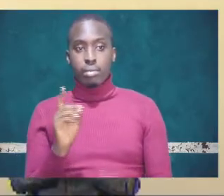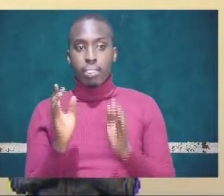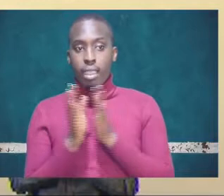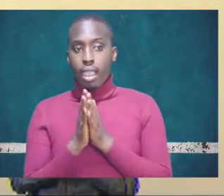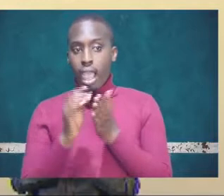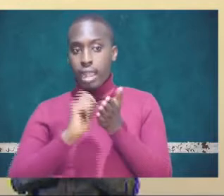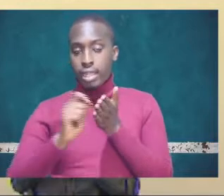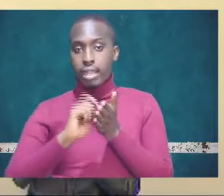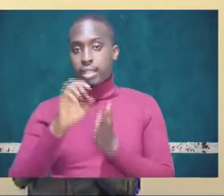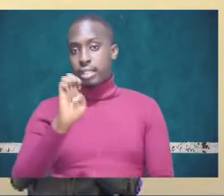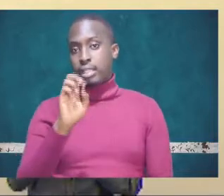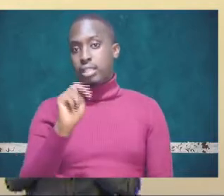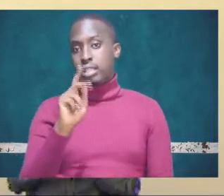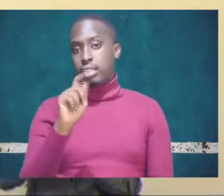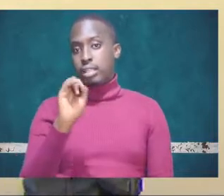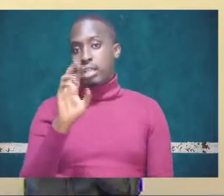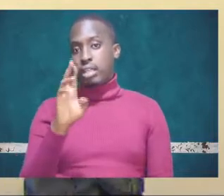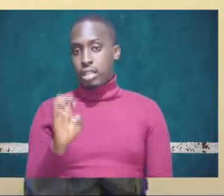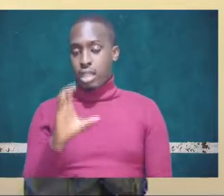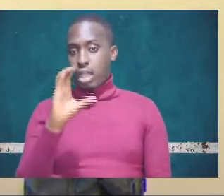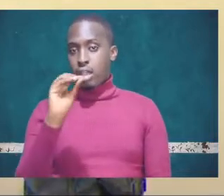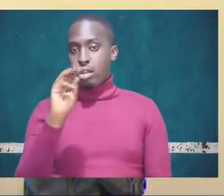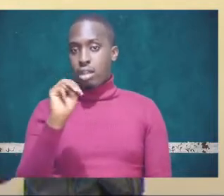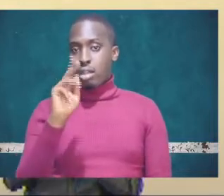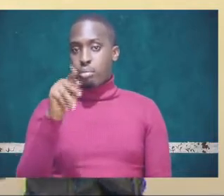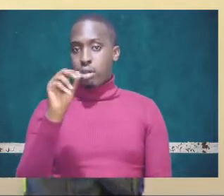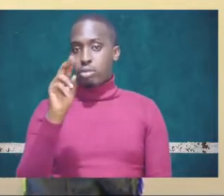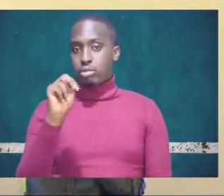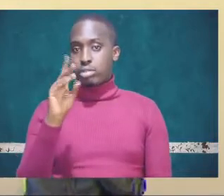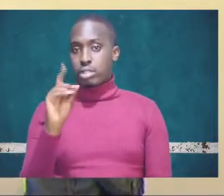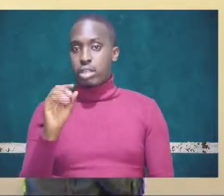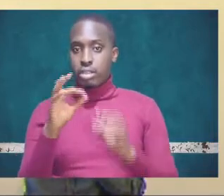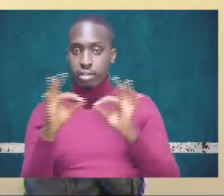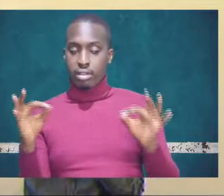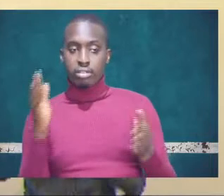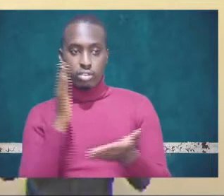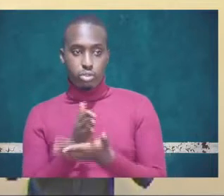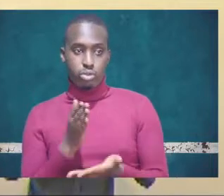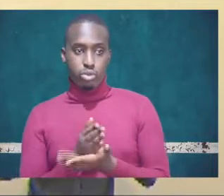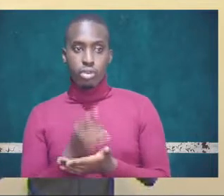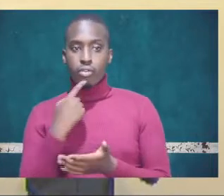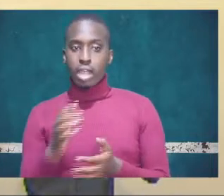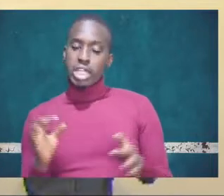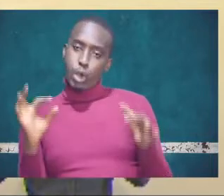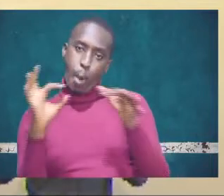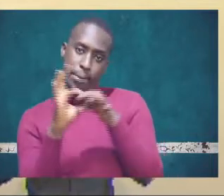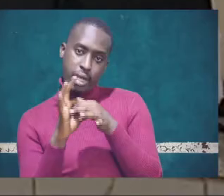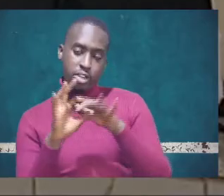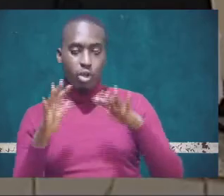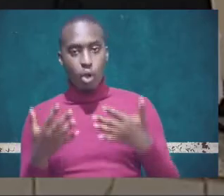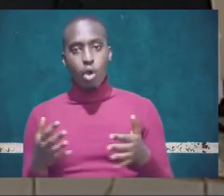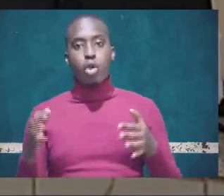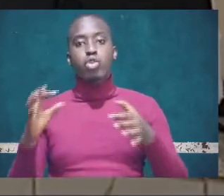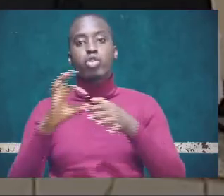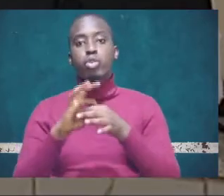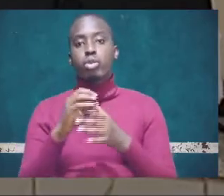underline this word, entire compound sentence is true. It is the combination or union